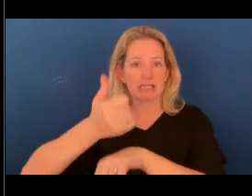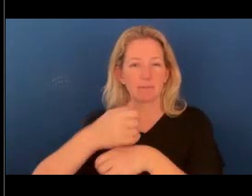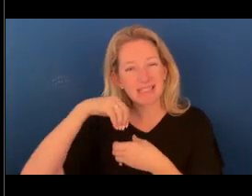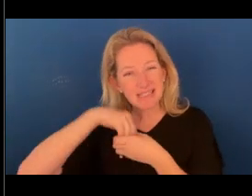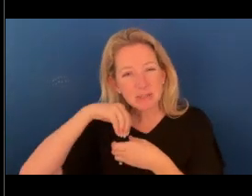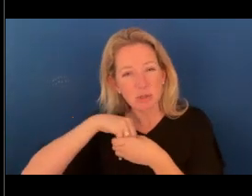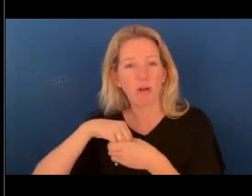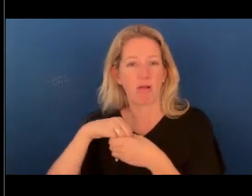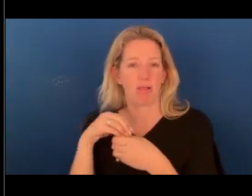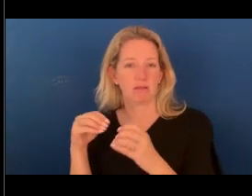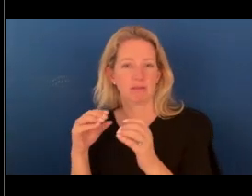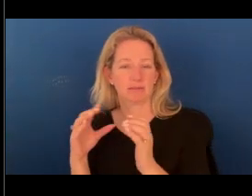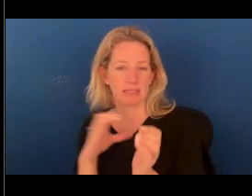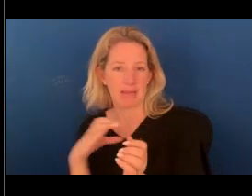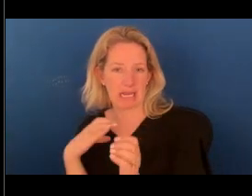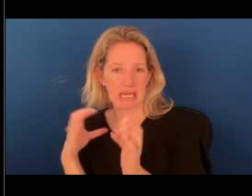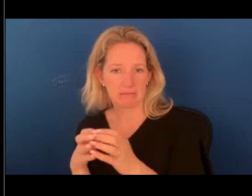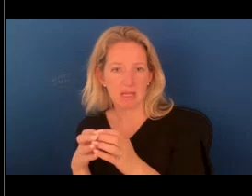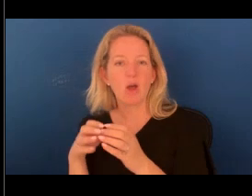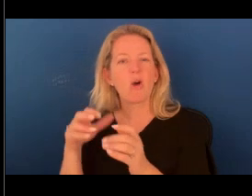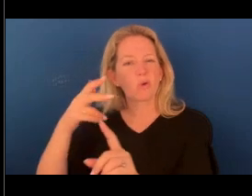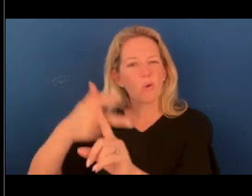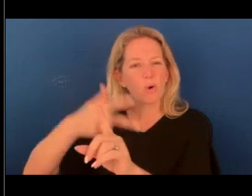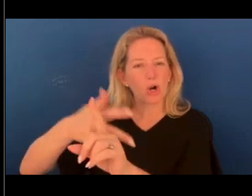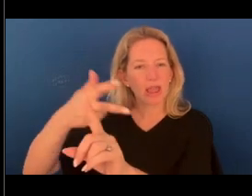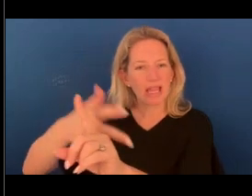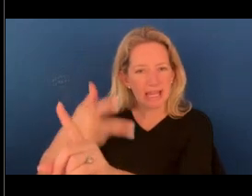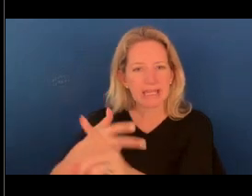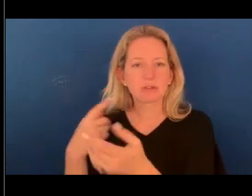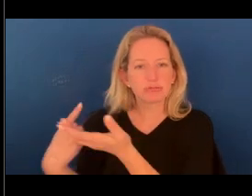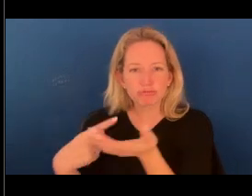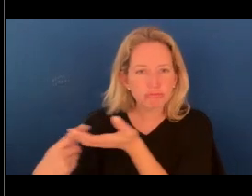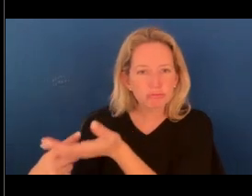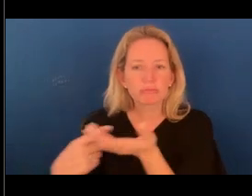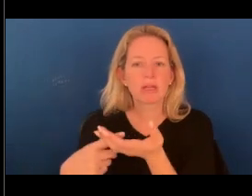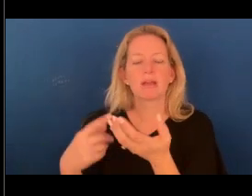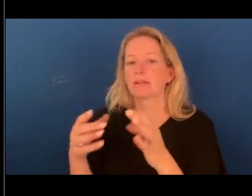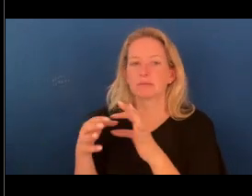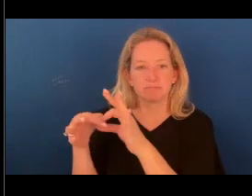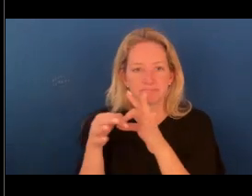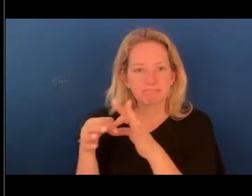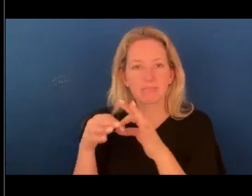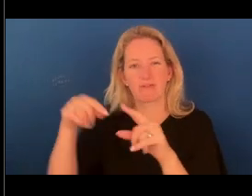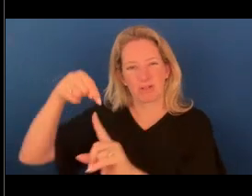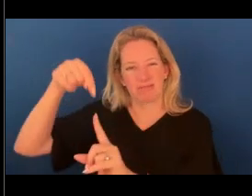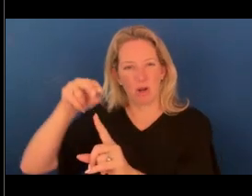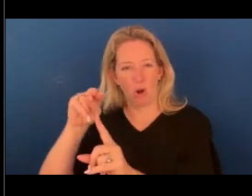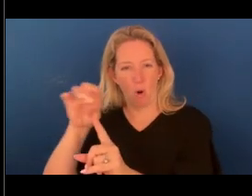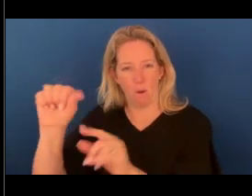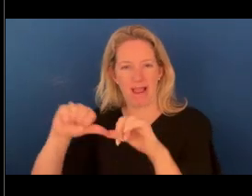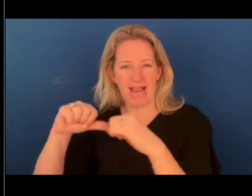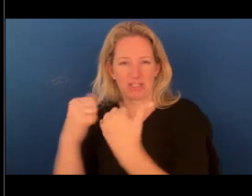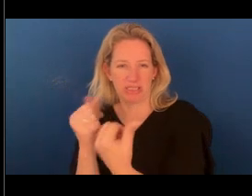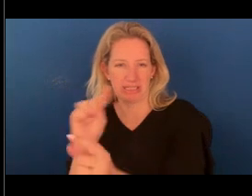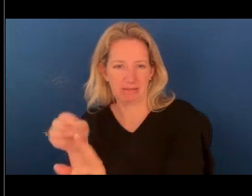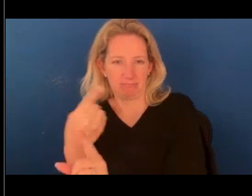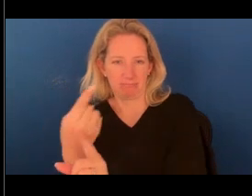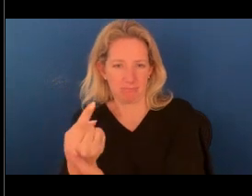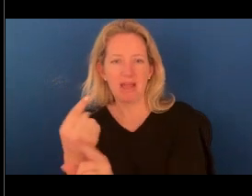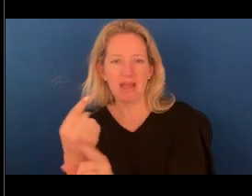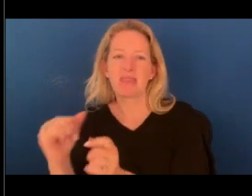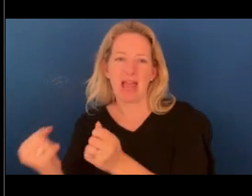Collaboration Community, which is a quarterly forum for sharing and coordinating marine debris activities around the agency, which supports our